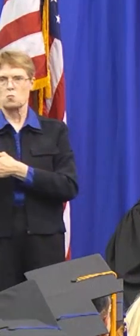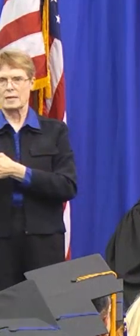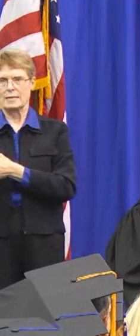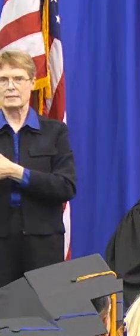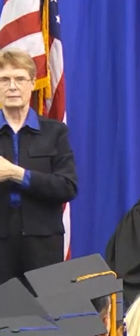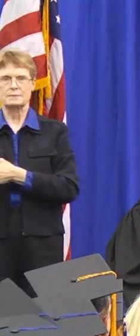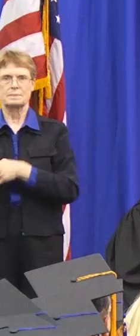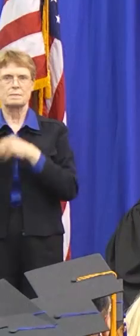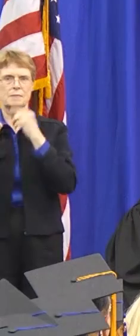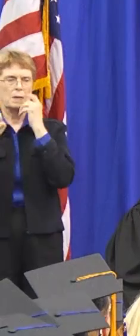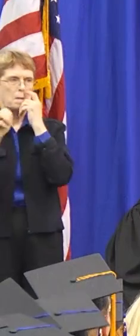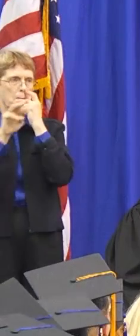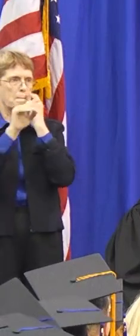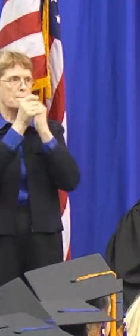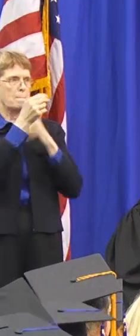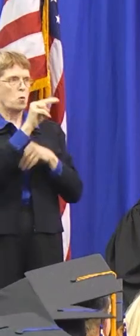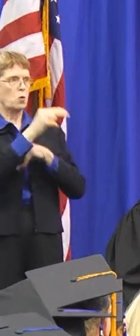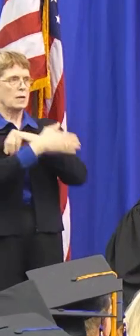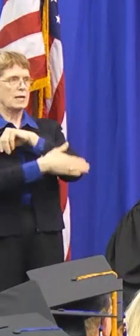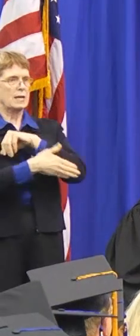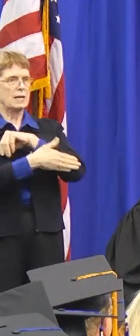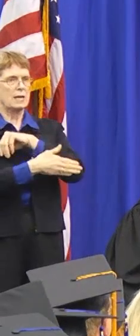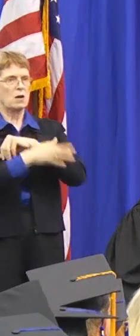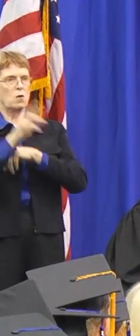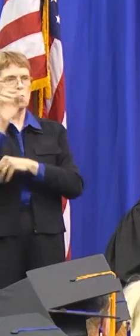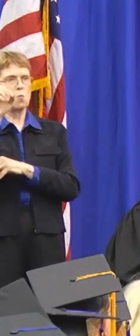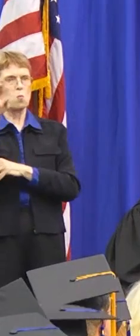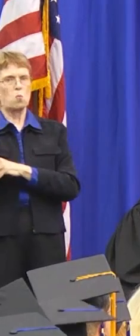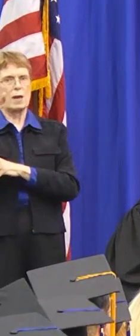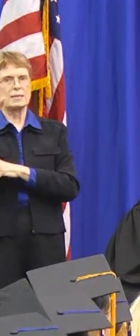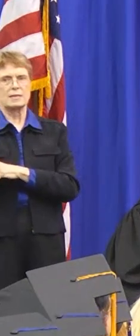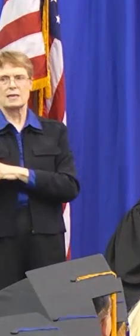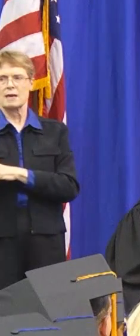Morgan County Commissioner Randy Vest.